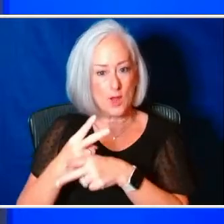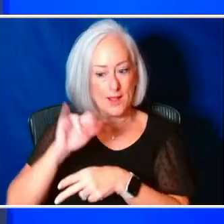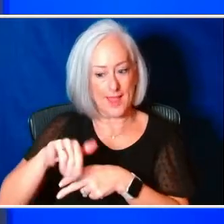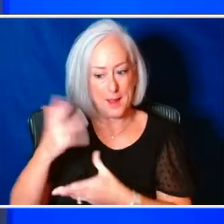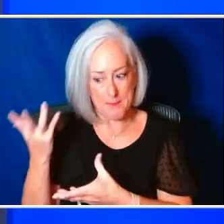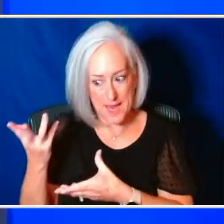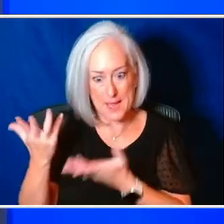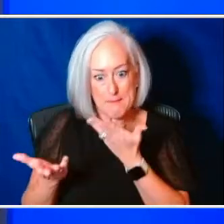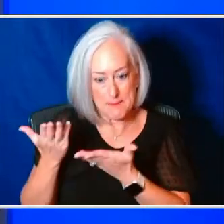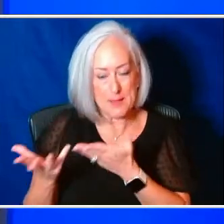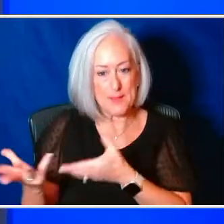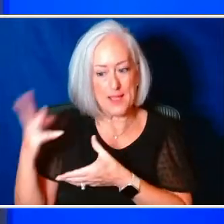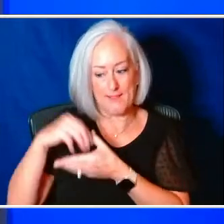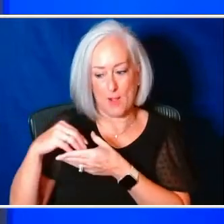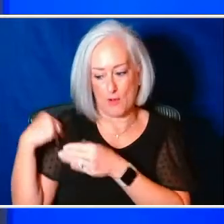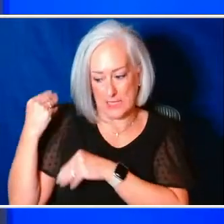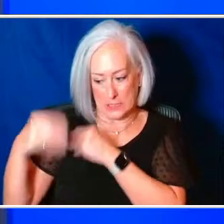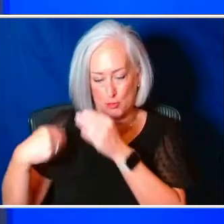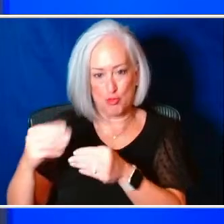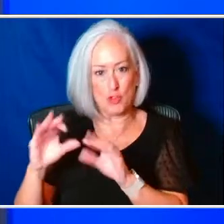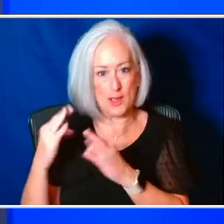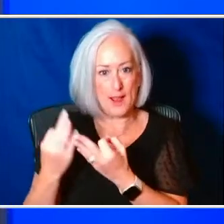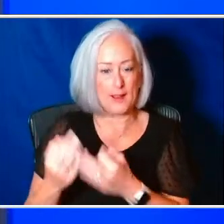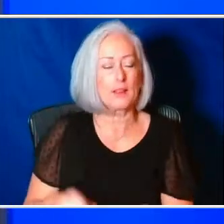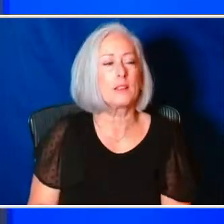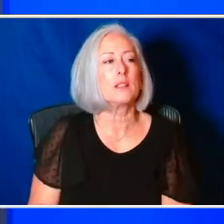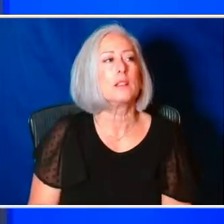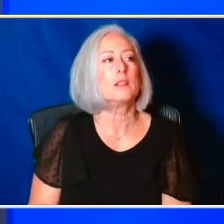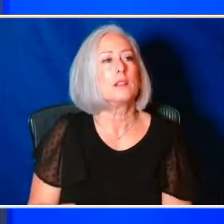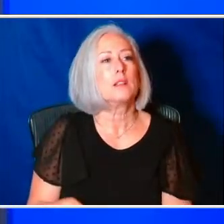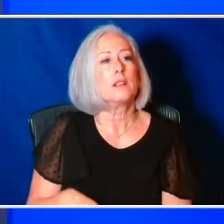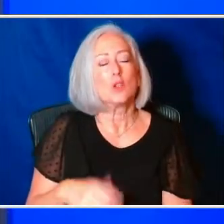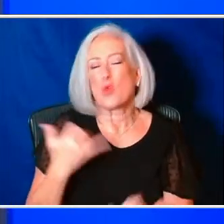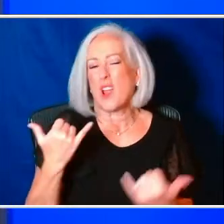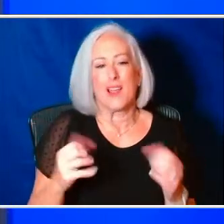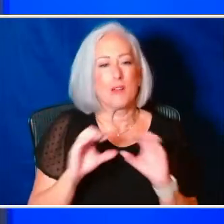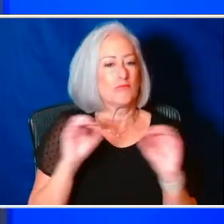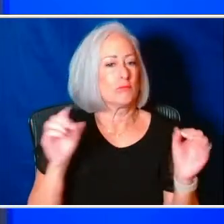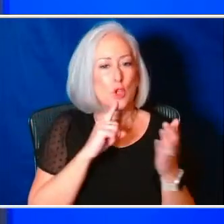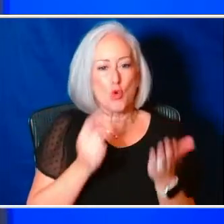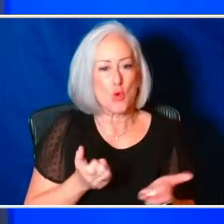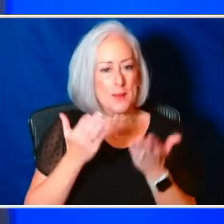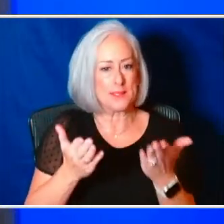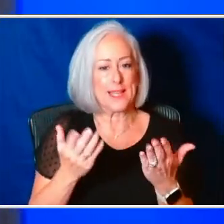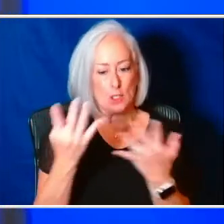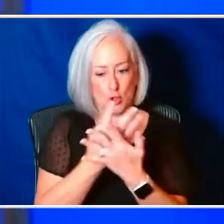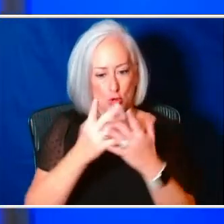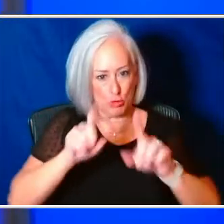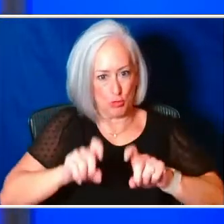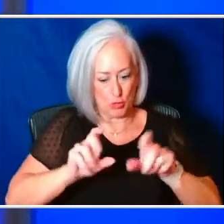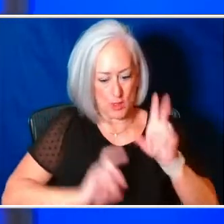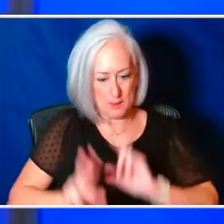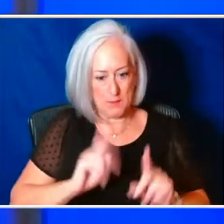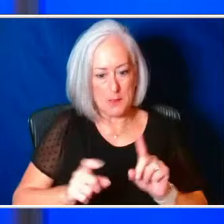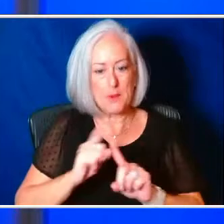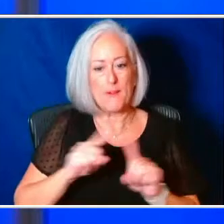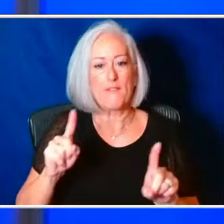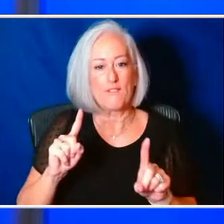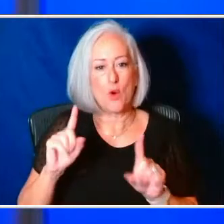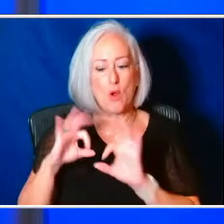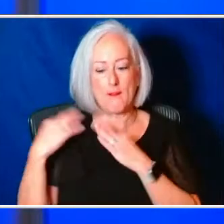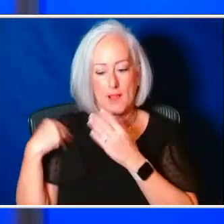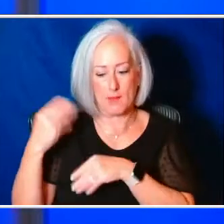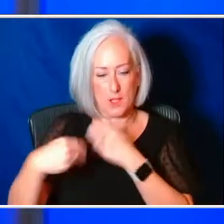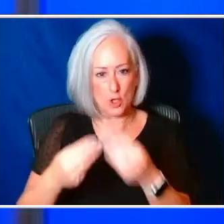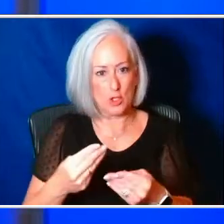so and right now, there's no recommendation to screen patients for a hereditary gene, but if the patient comes